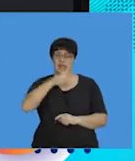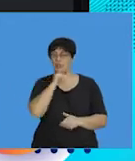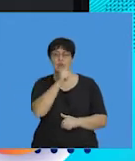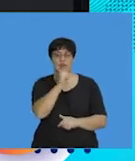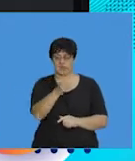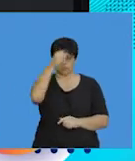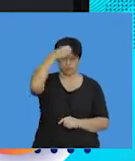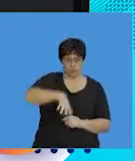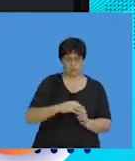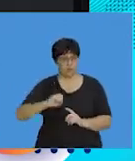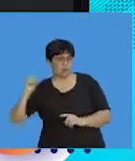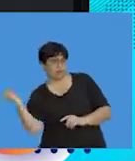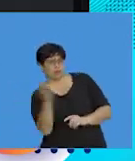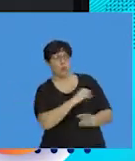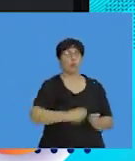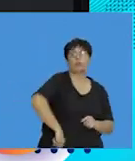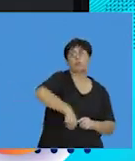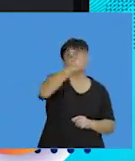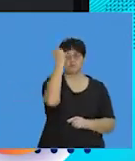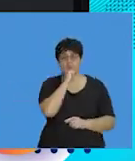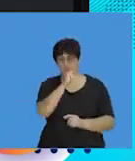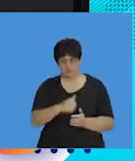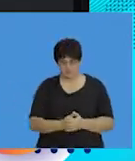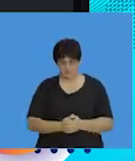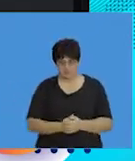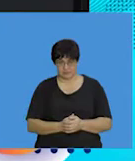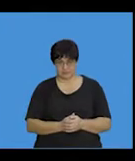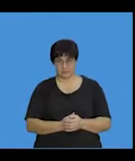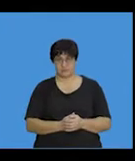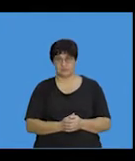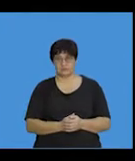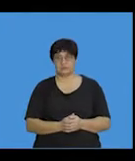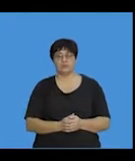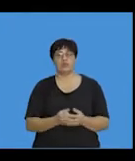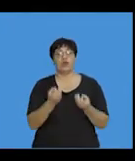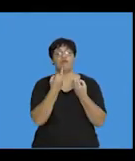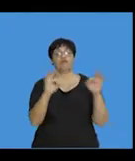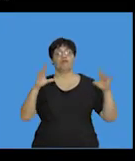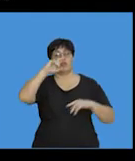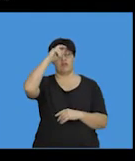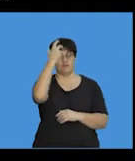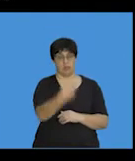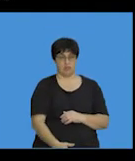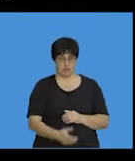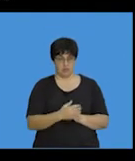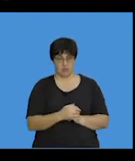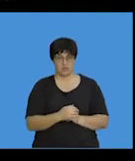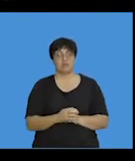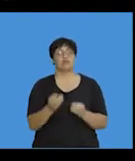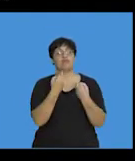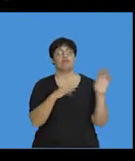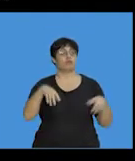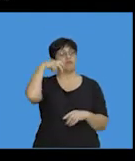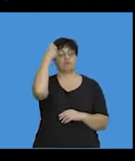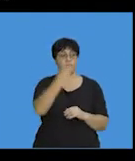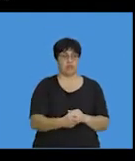thrown, it doesn't matter. It's just got to be moving through the air. Then we've got what is free fall, and an object is in